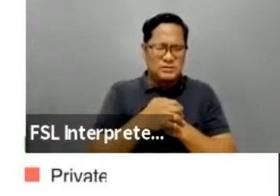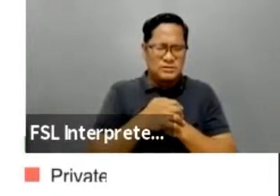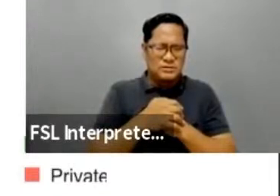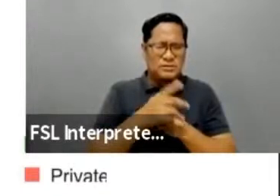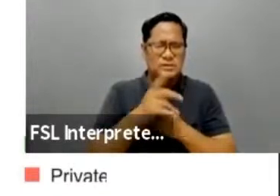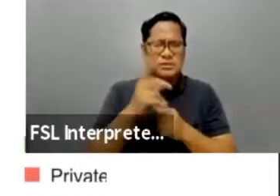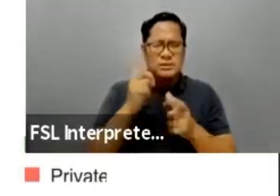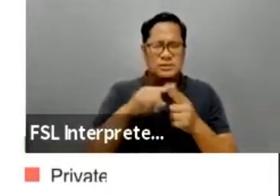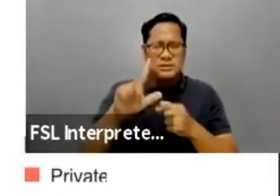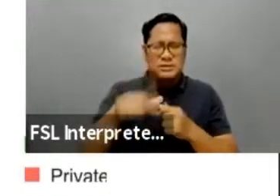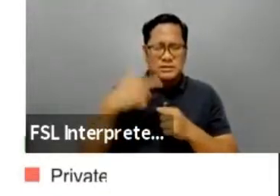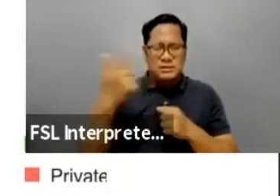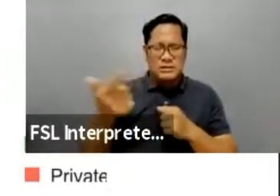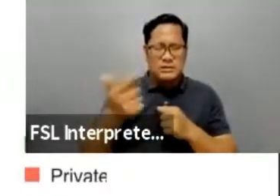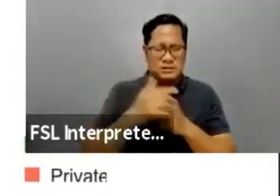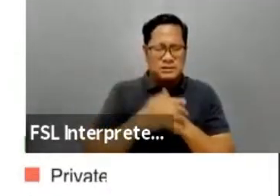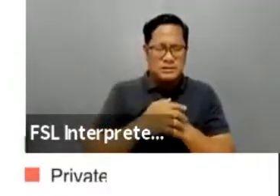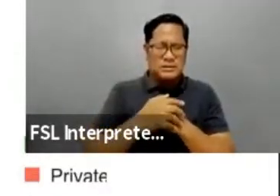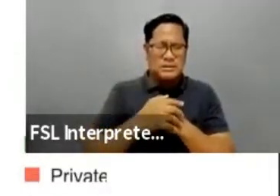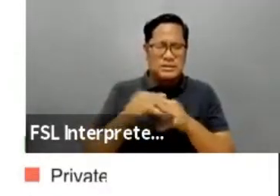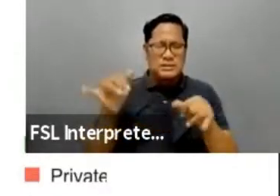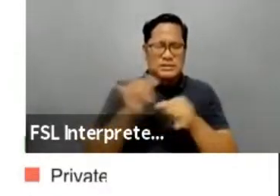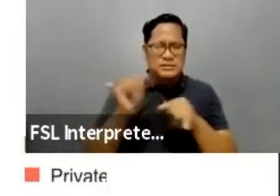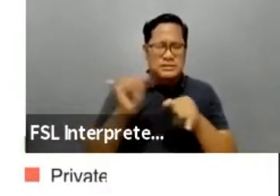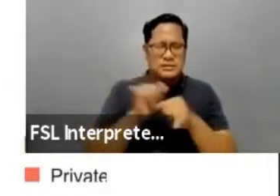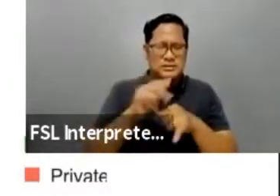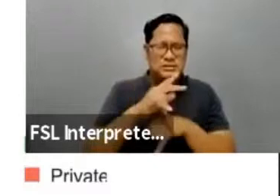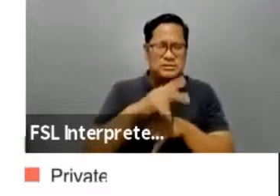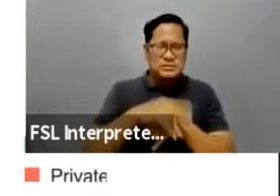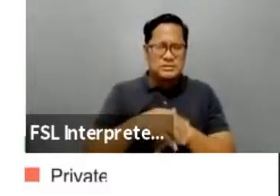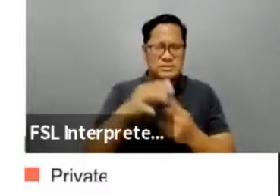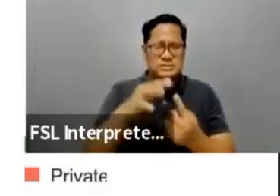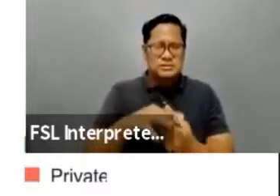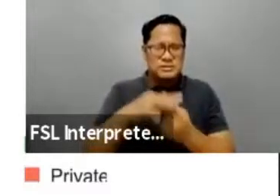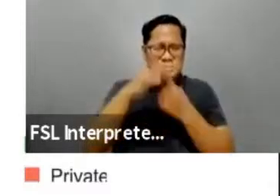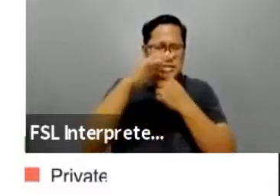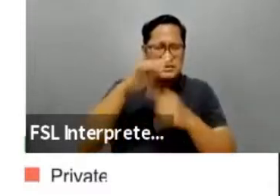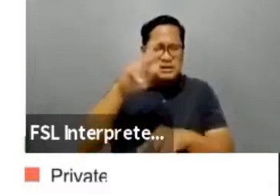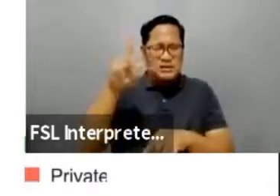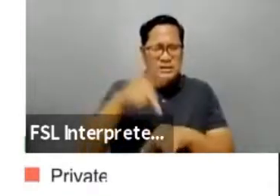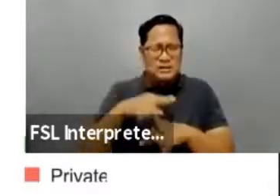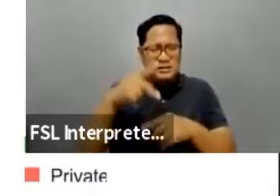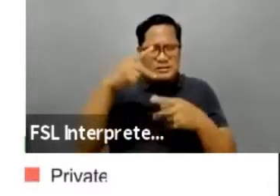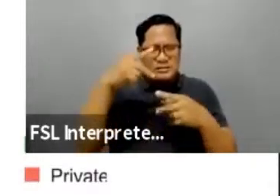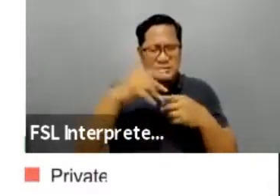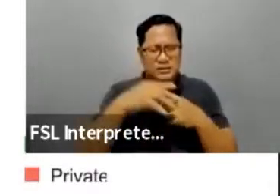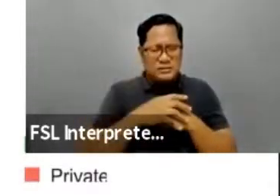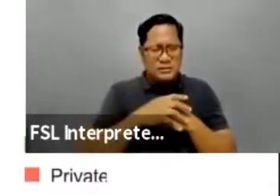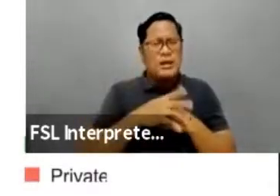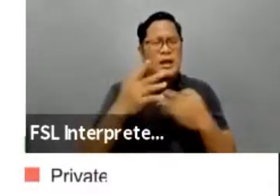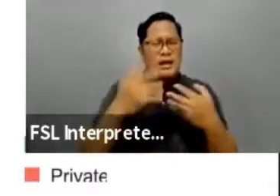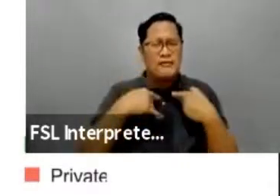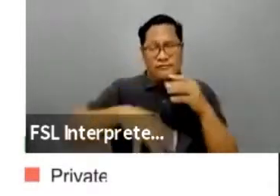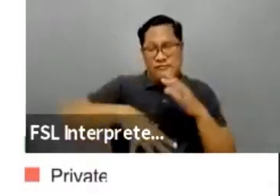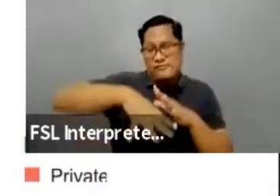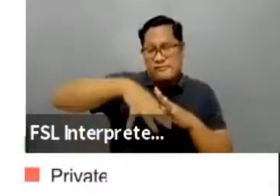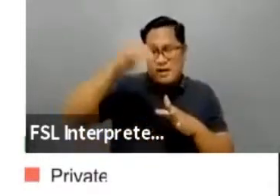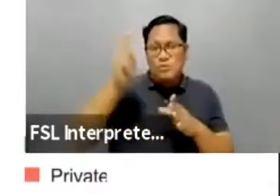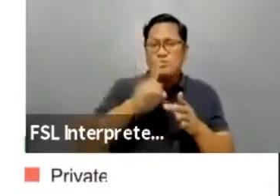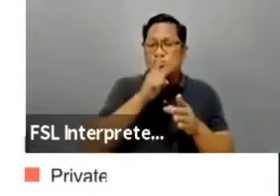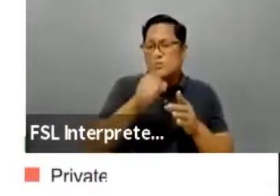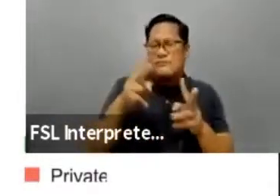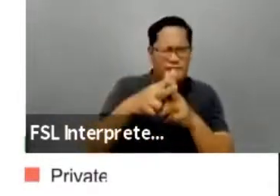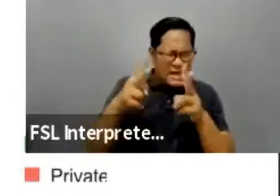And then this special health fund will fund everything. Tignan niyo yan. From the very,